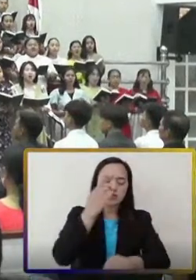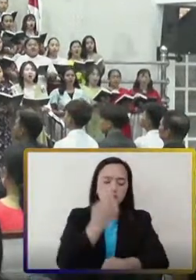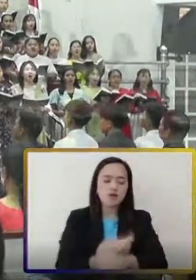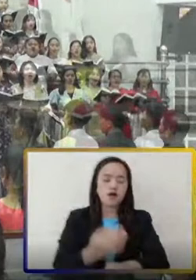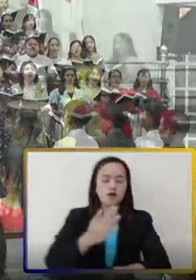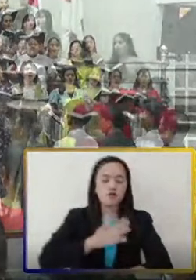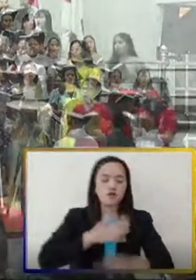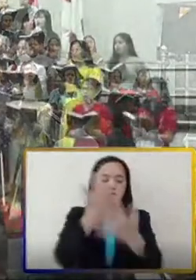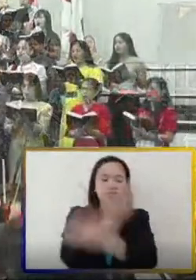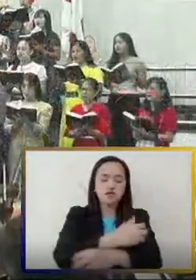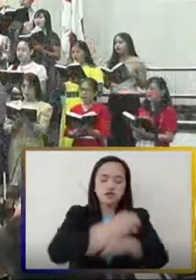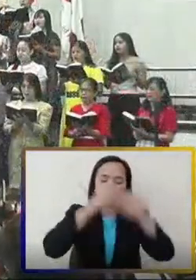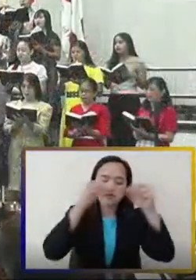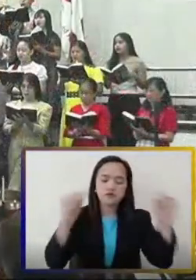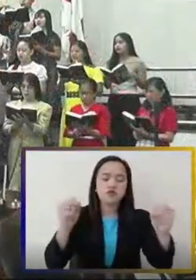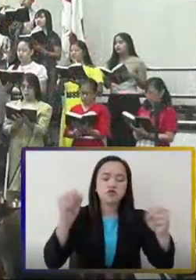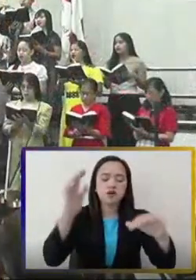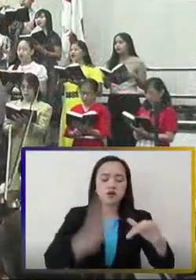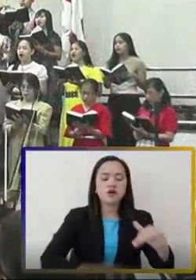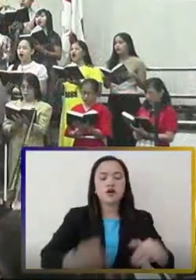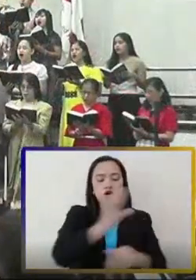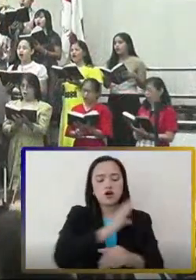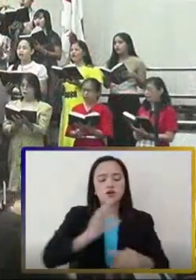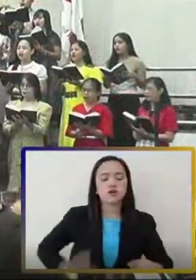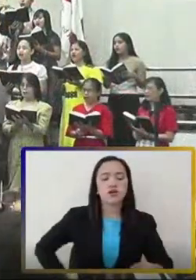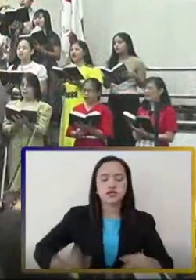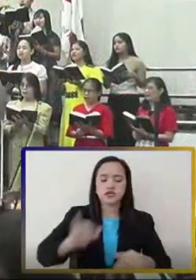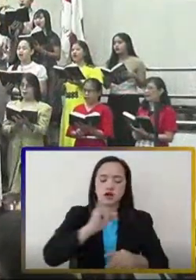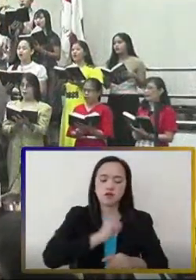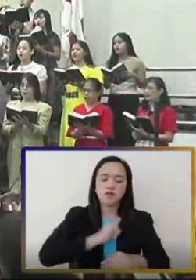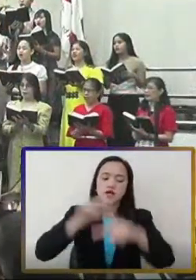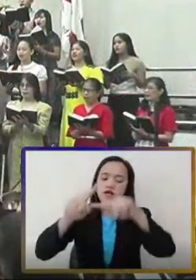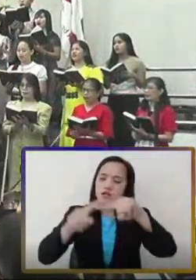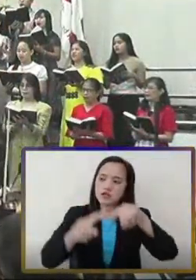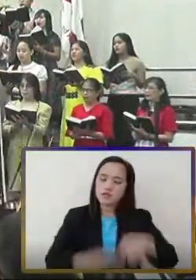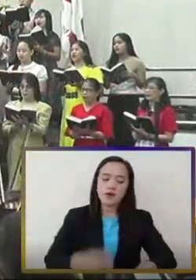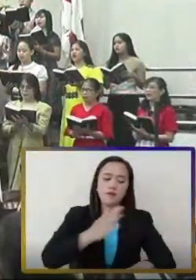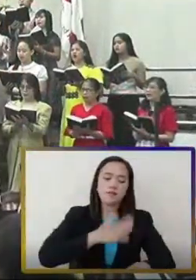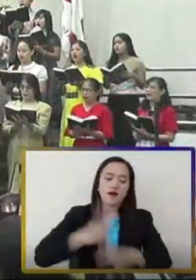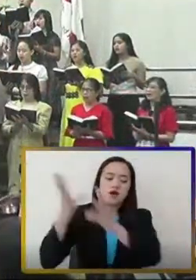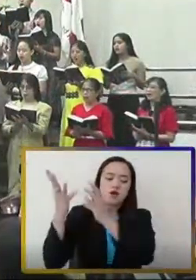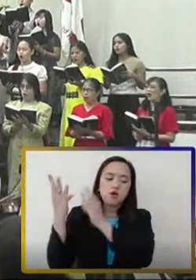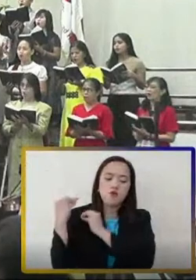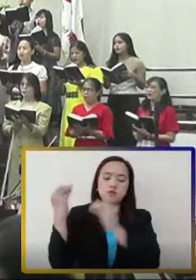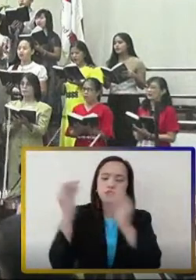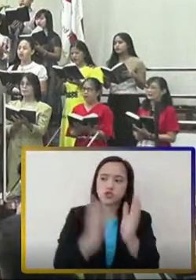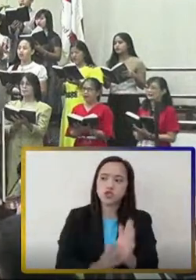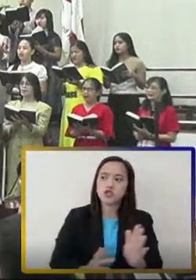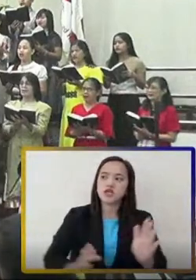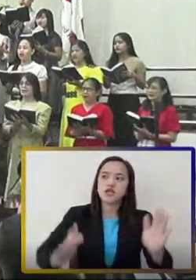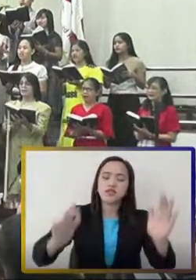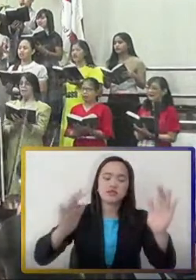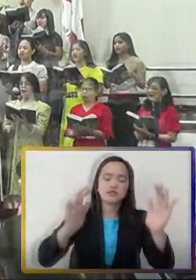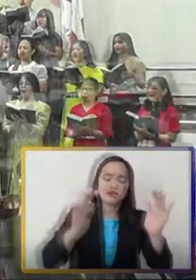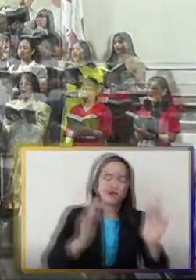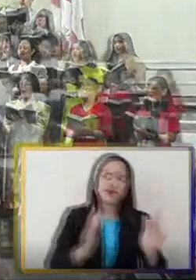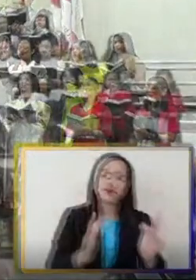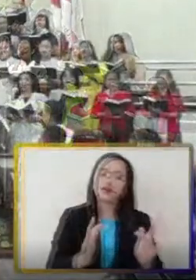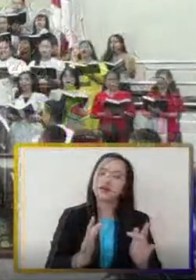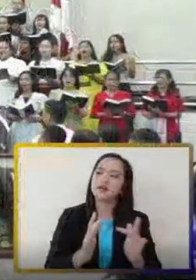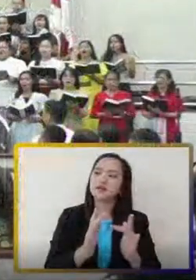The rock of my salvation, on Christ I will depend. My hope is